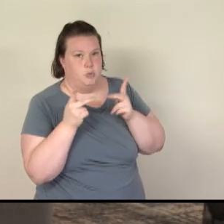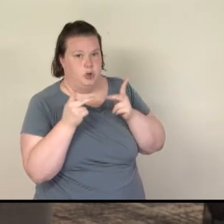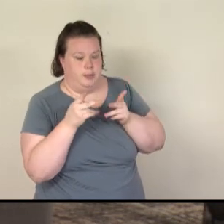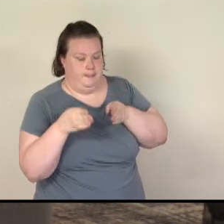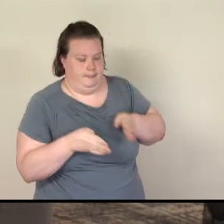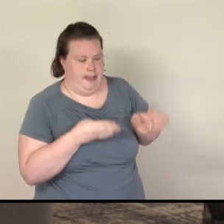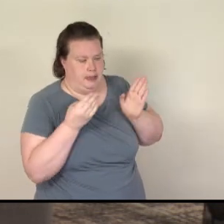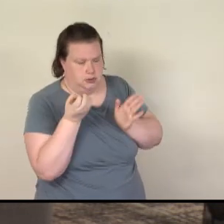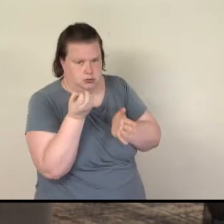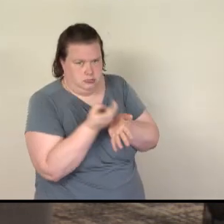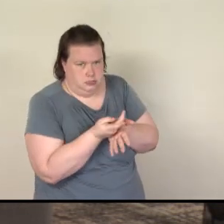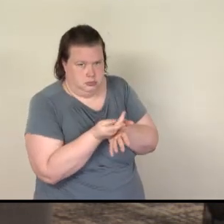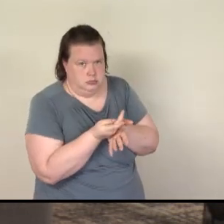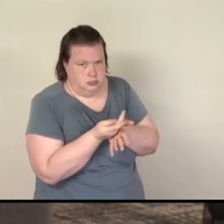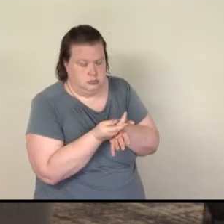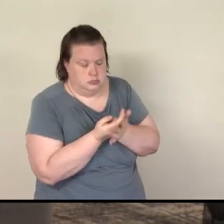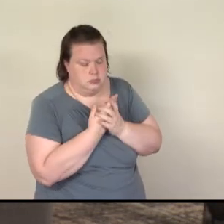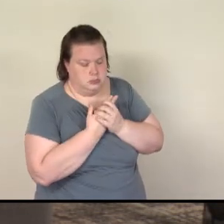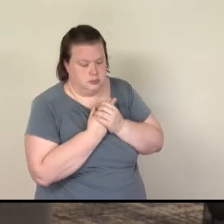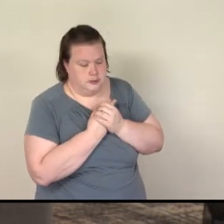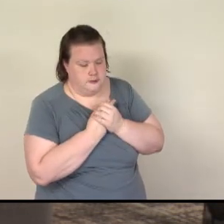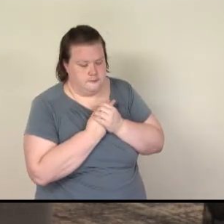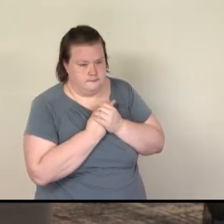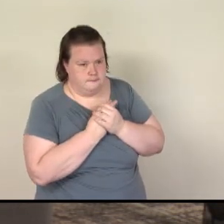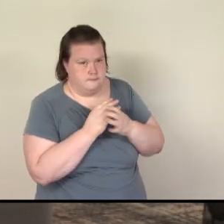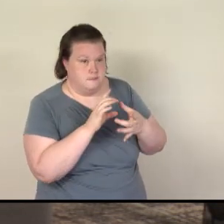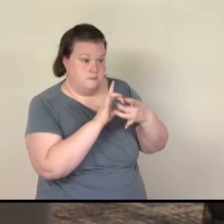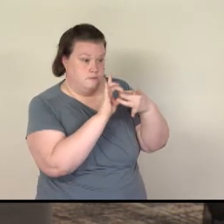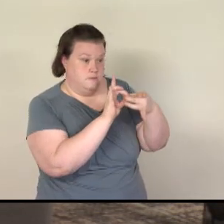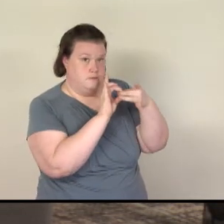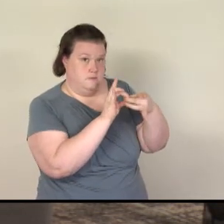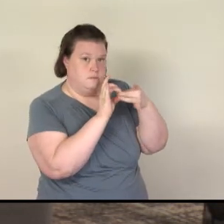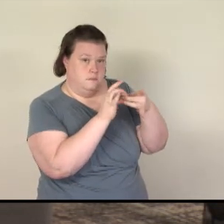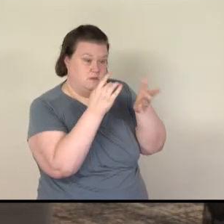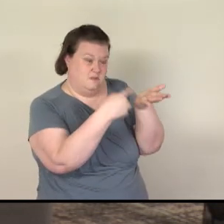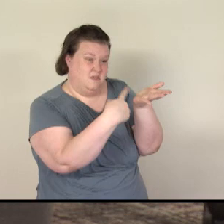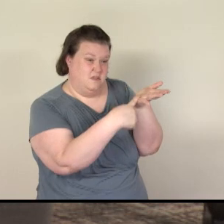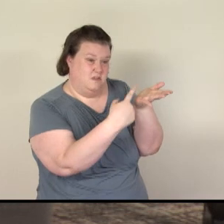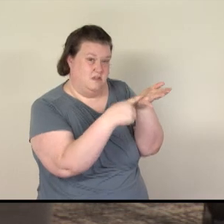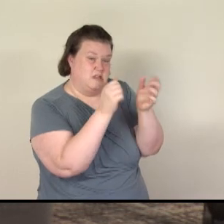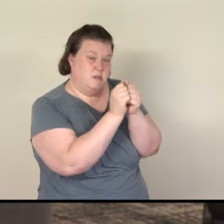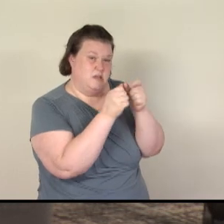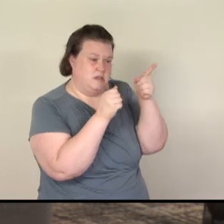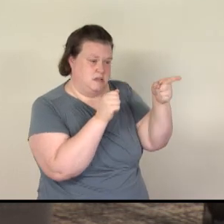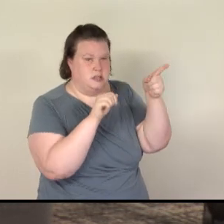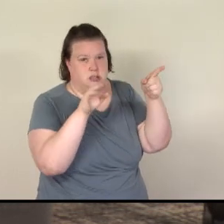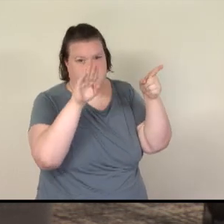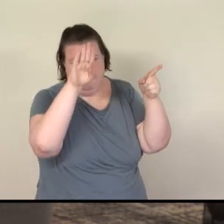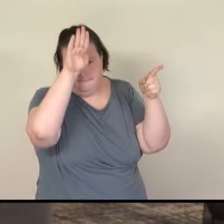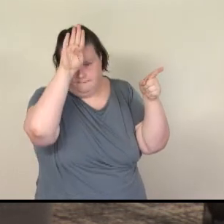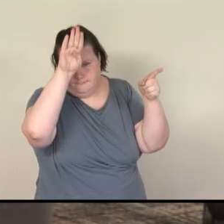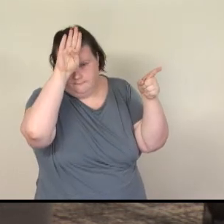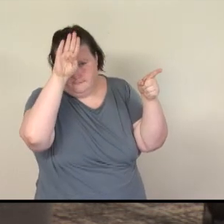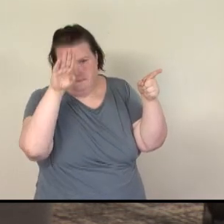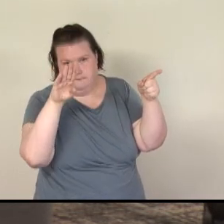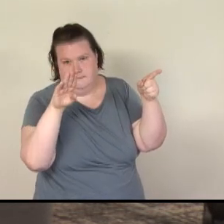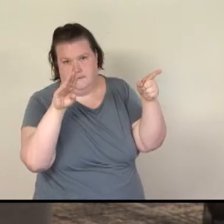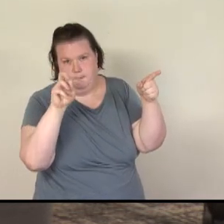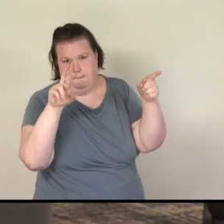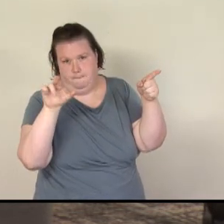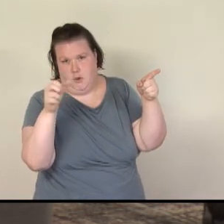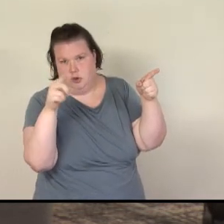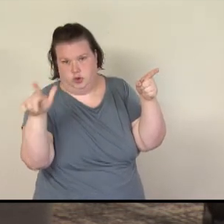it, and we're working closely with the fire marshal's office, with the local fire